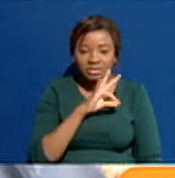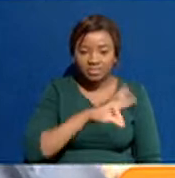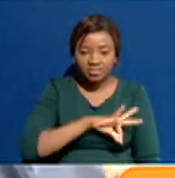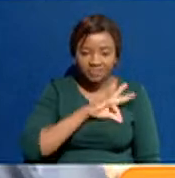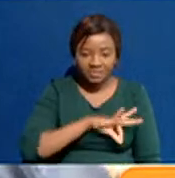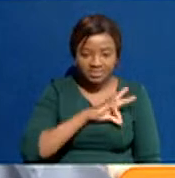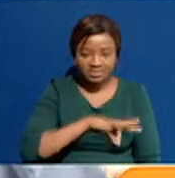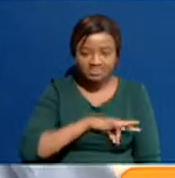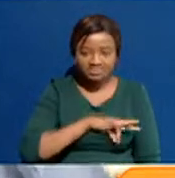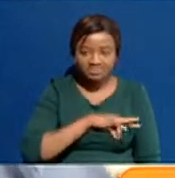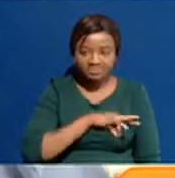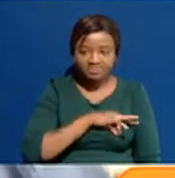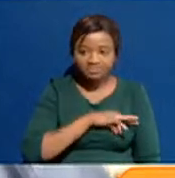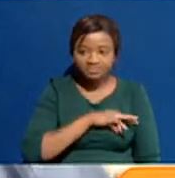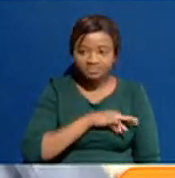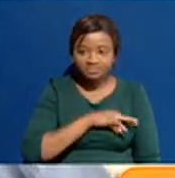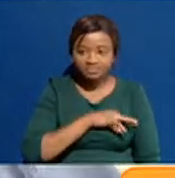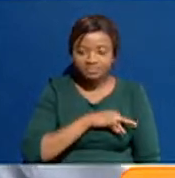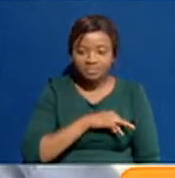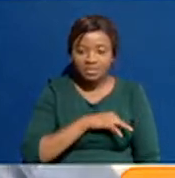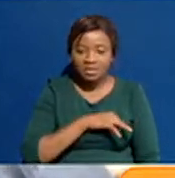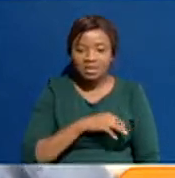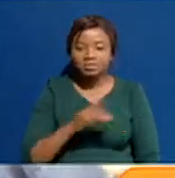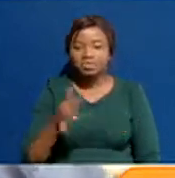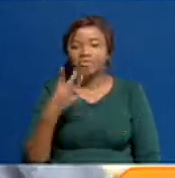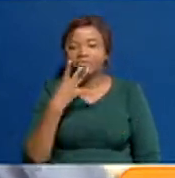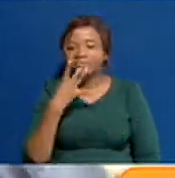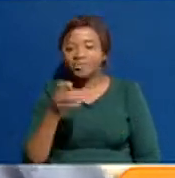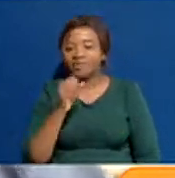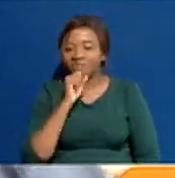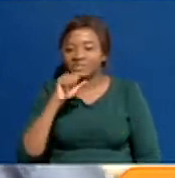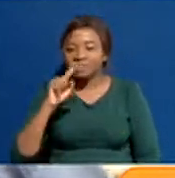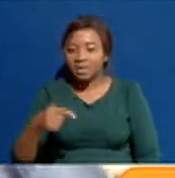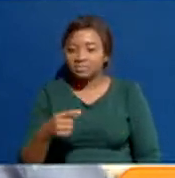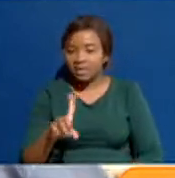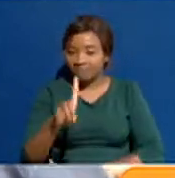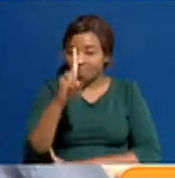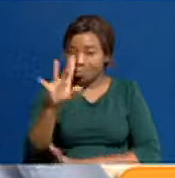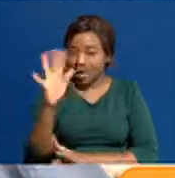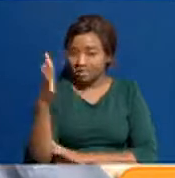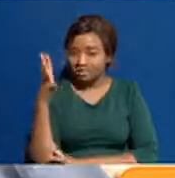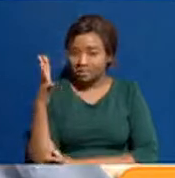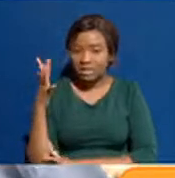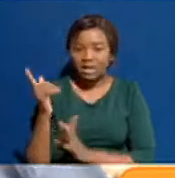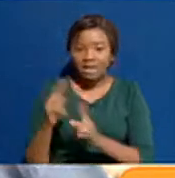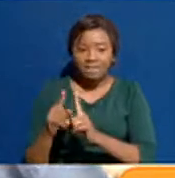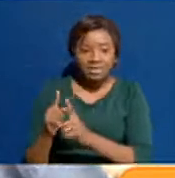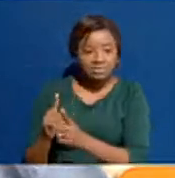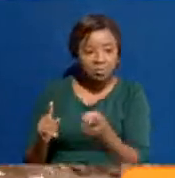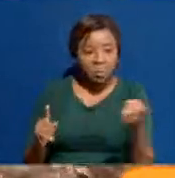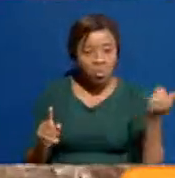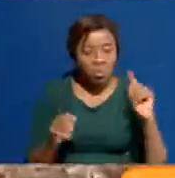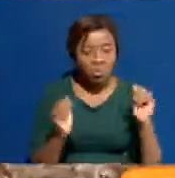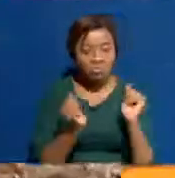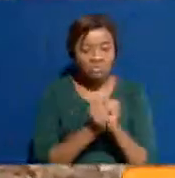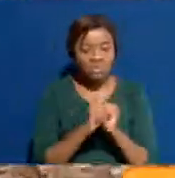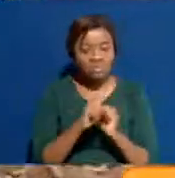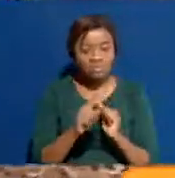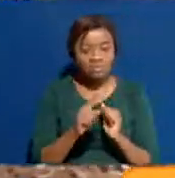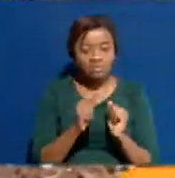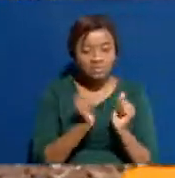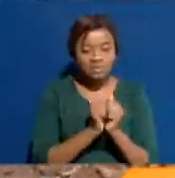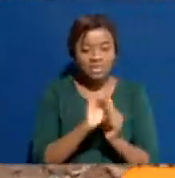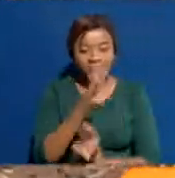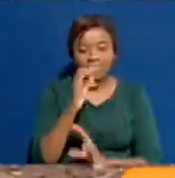450,000. Half a million from 10 trees. Inashinda kupanda mahindi kwa 1 acre unapata 10 bags or 5 bags.